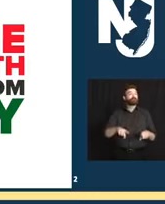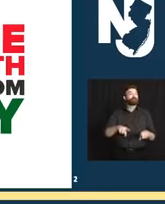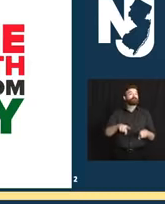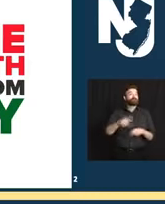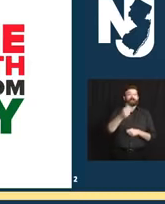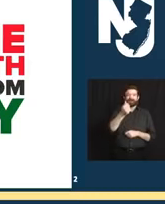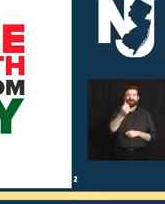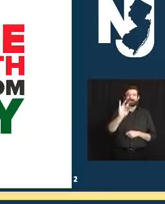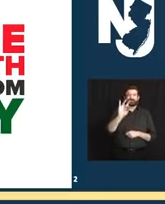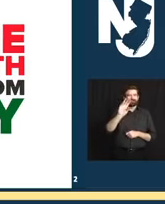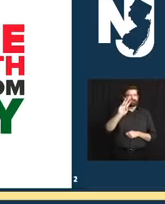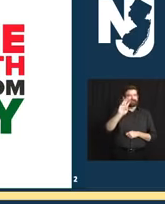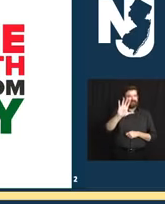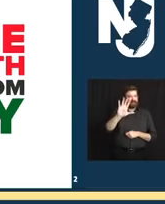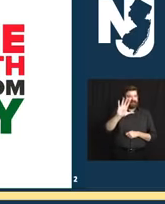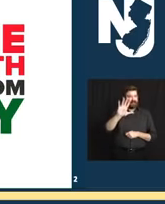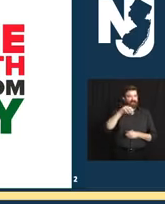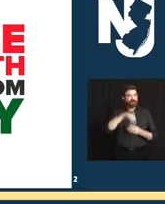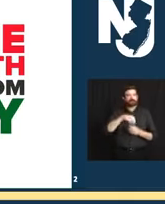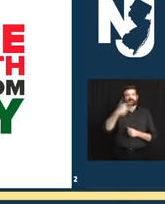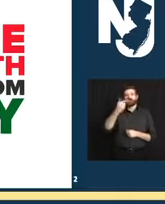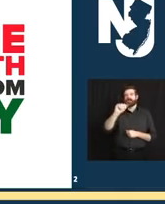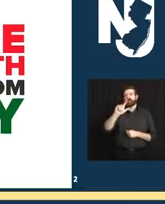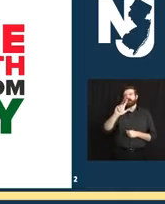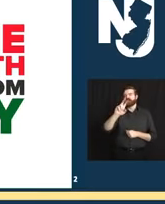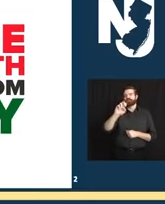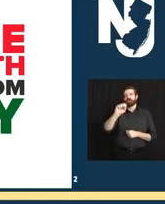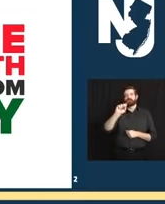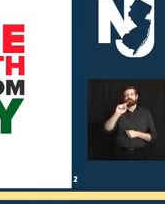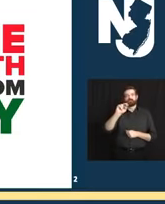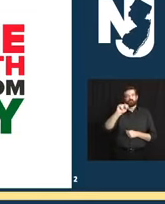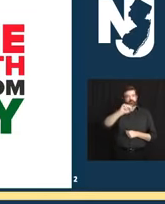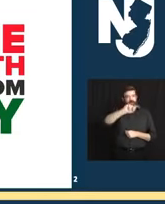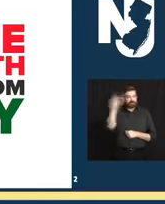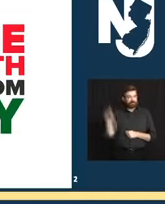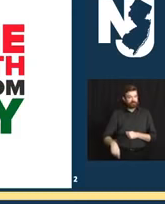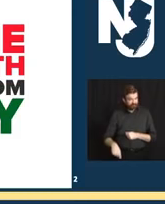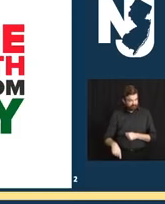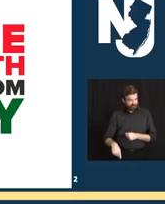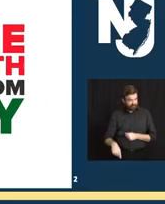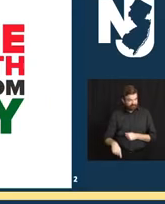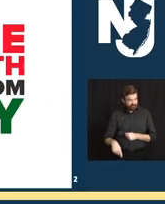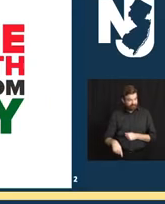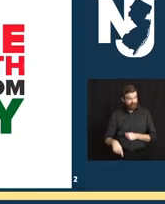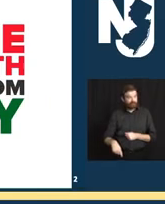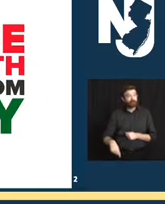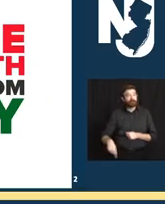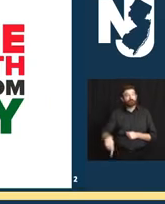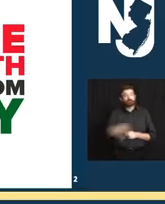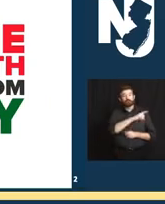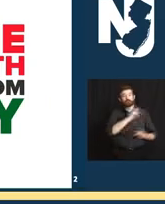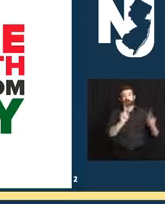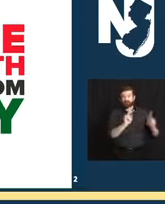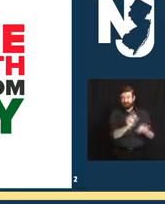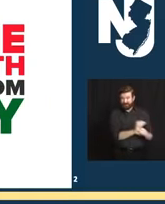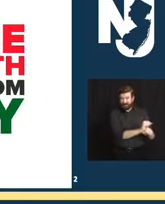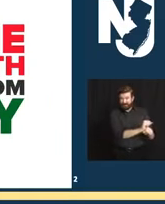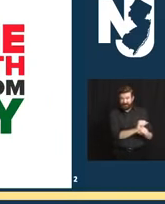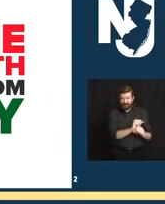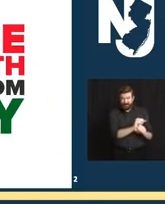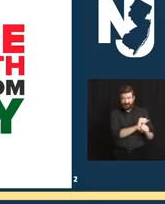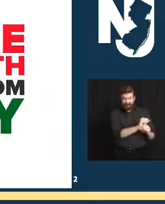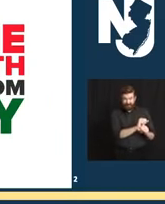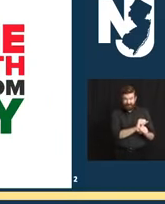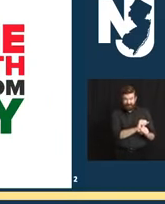Texas, finally learned 900 days after the signing of the Emancipation Proclamation that they were